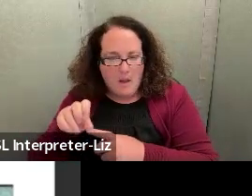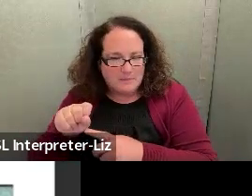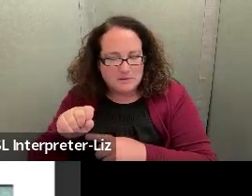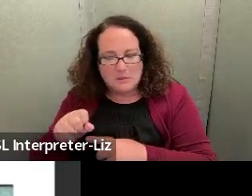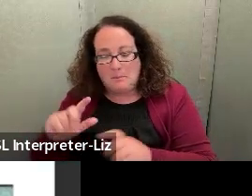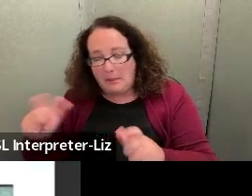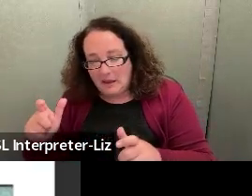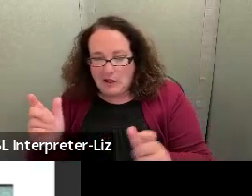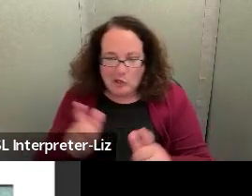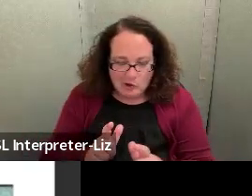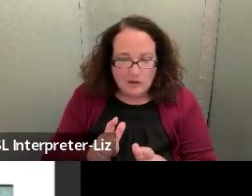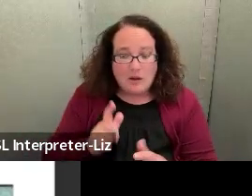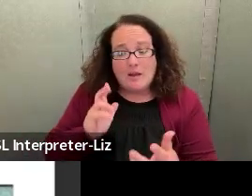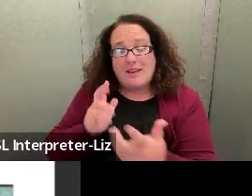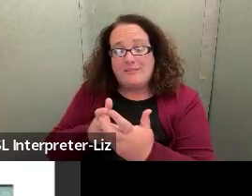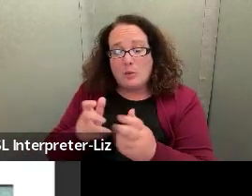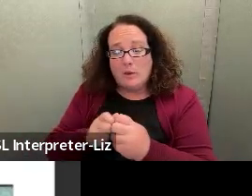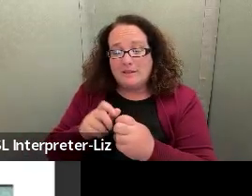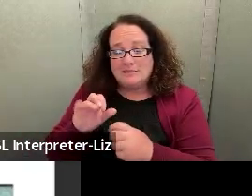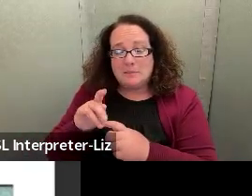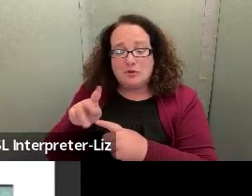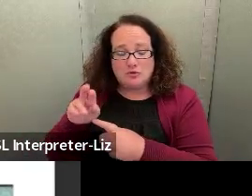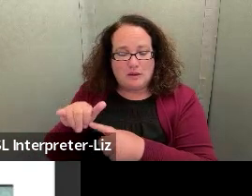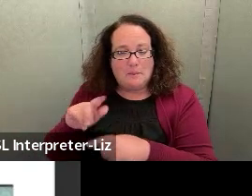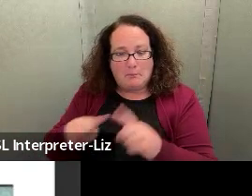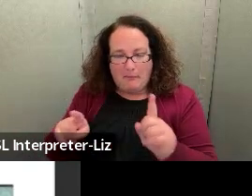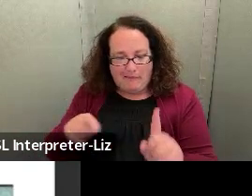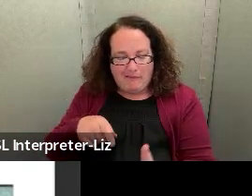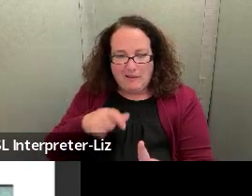fit together with symmetry, but they don't have any